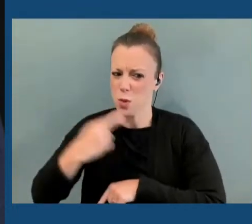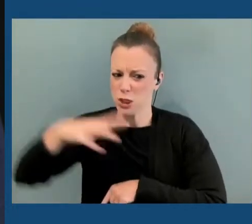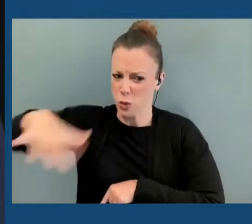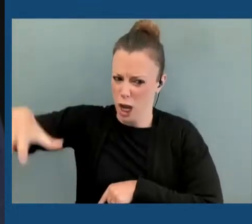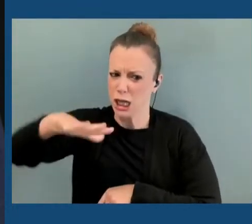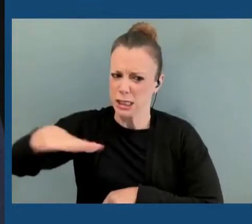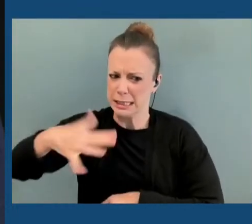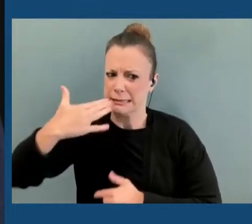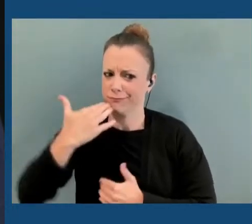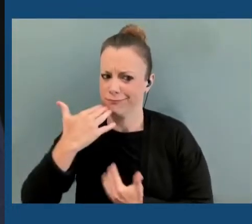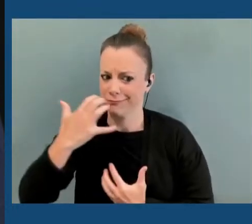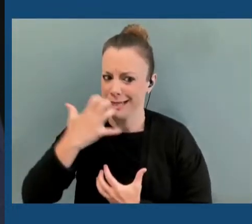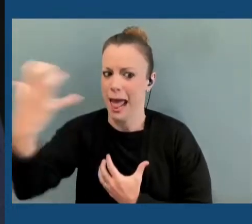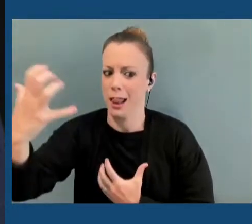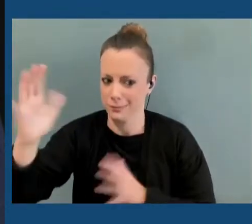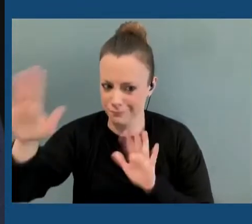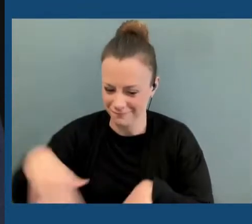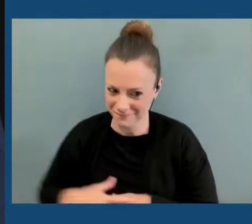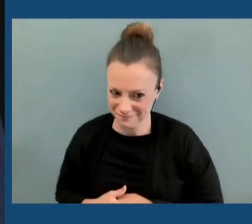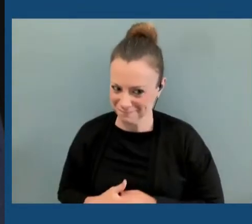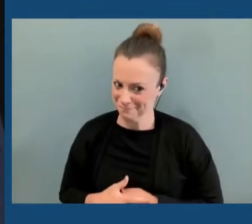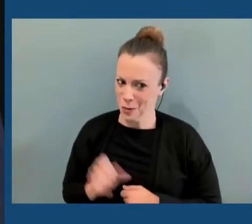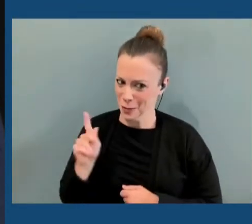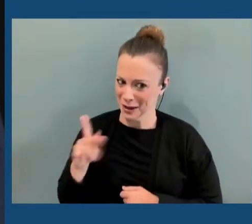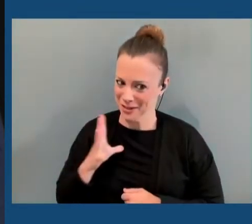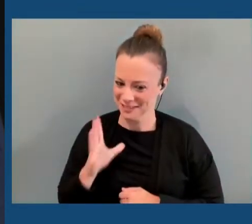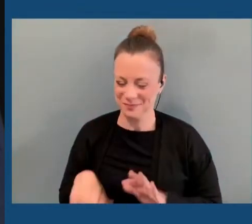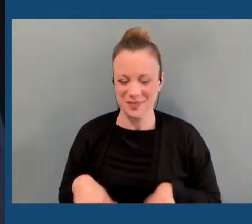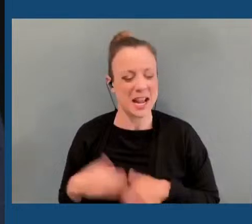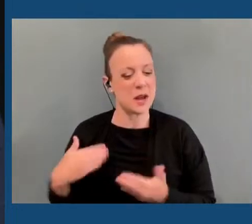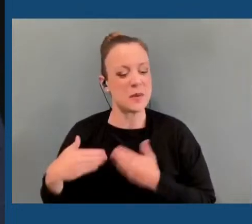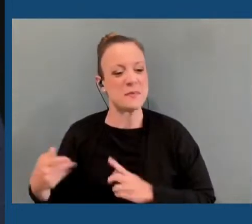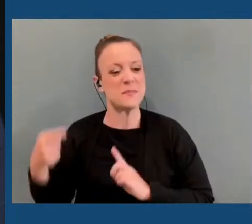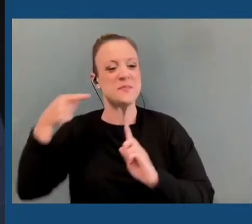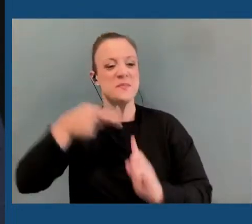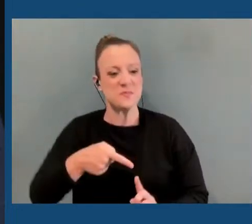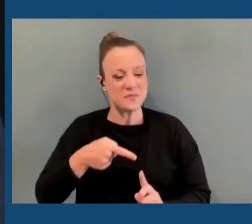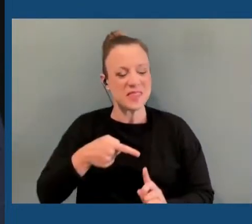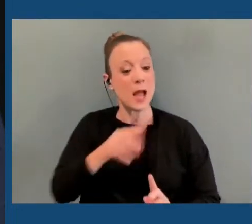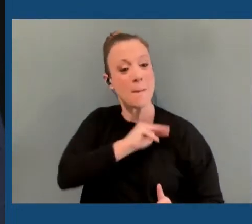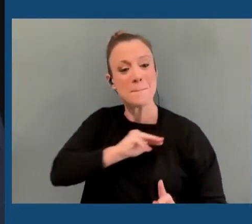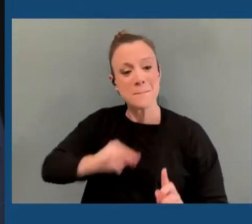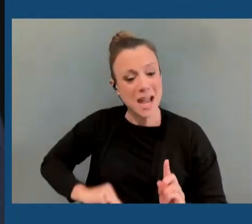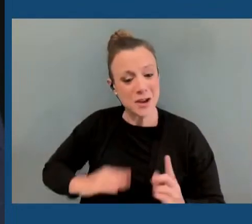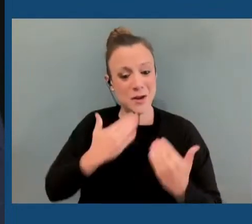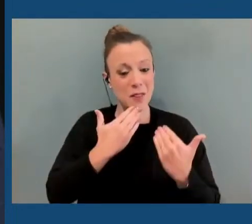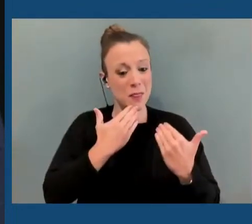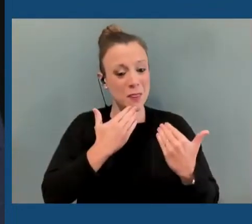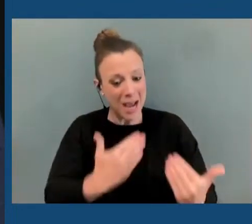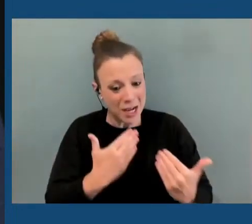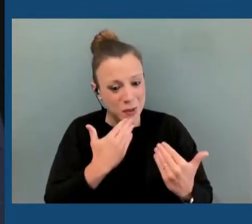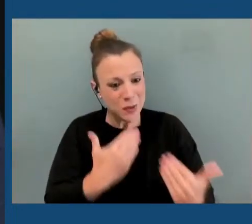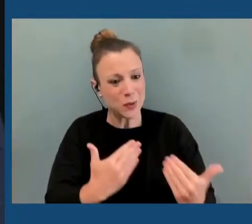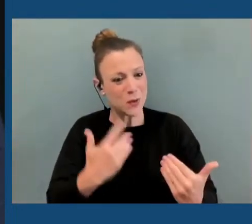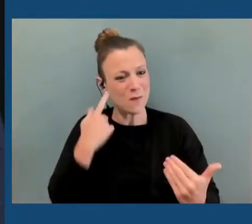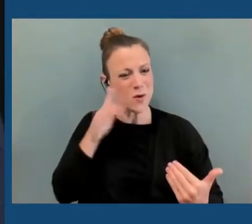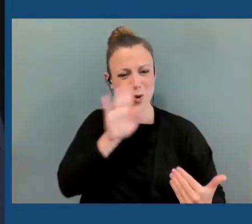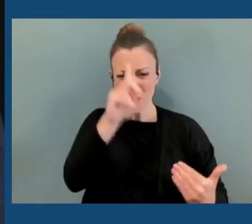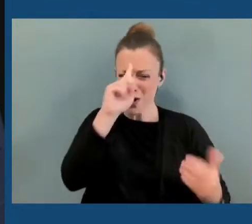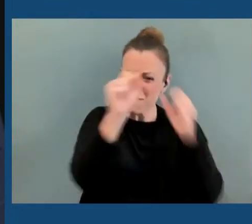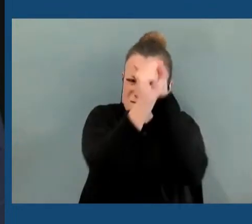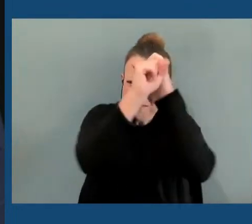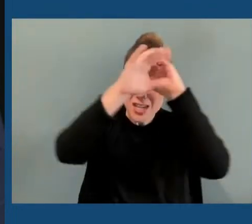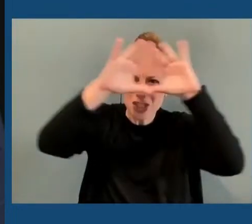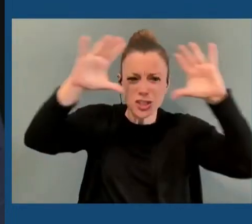all, starting with our mayor. Mayor, I want to thank you for having the vision to say not just why, but